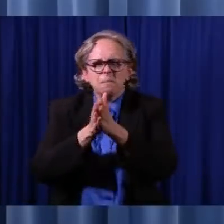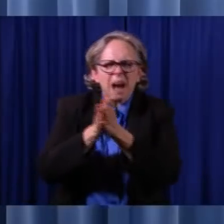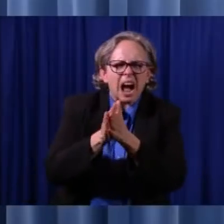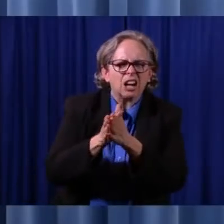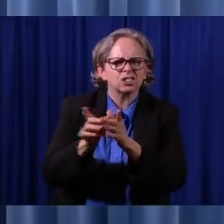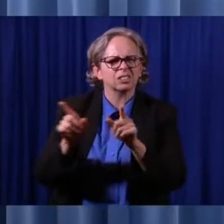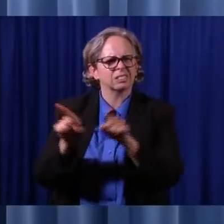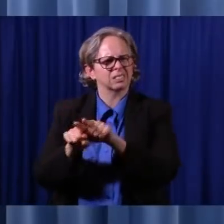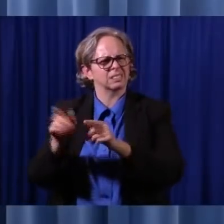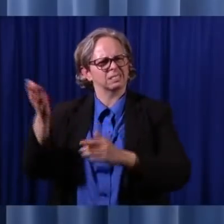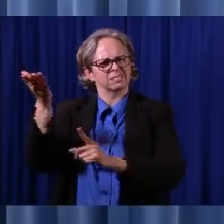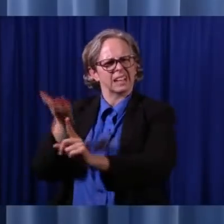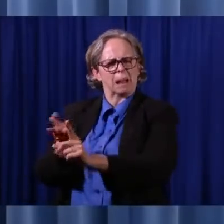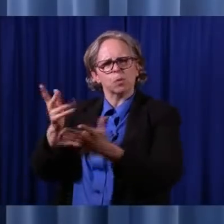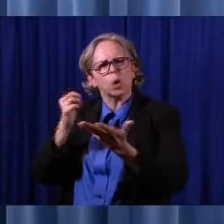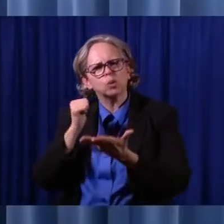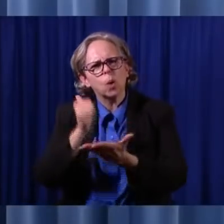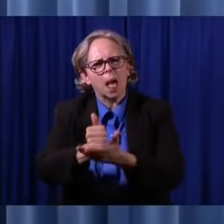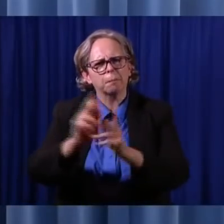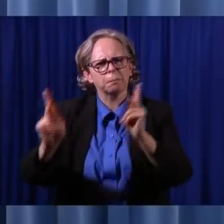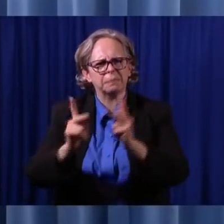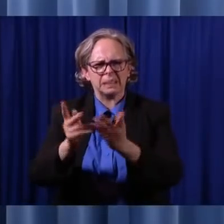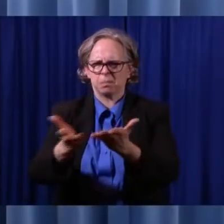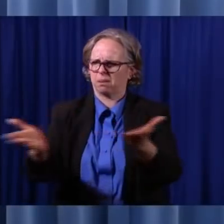health than Dr. Amy Acton.